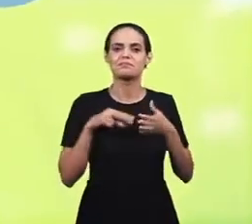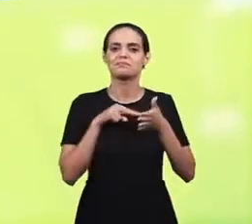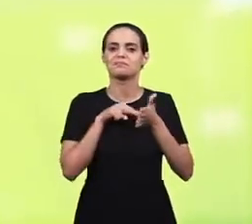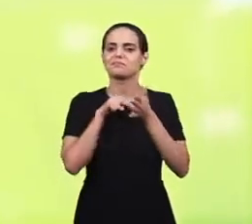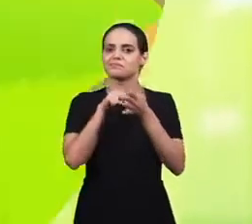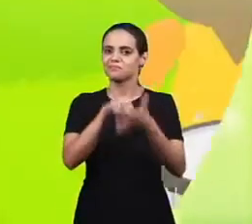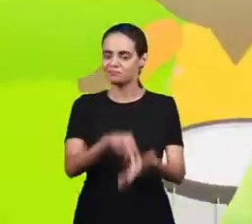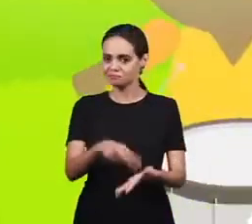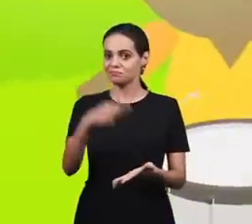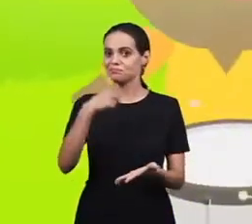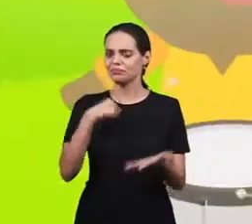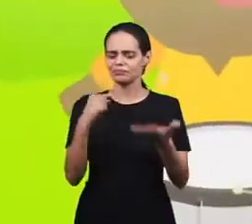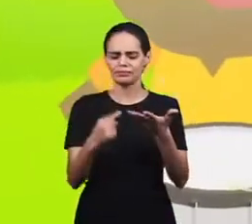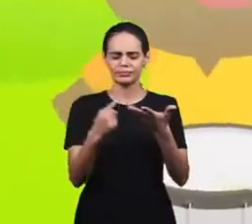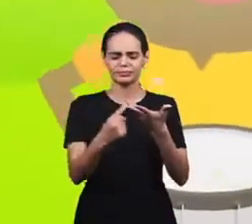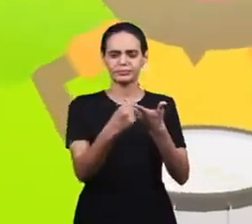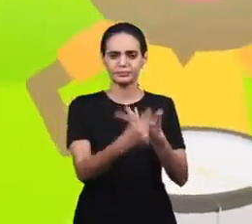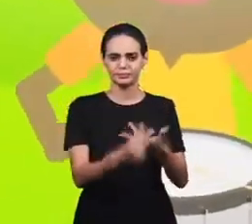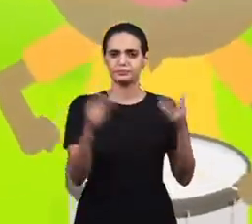I can do all things